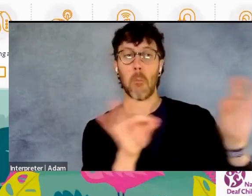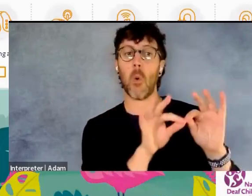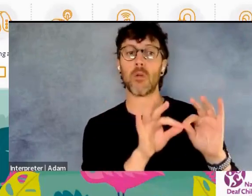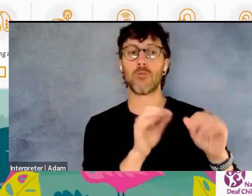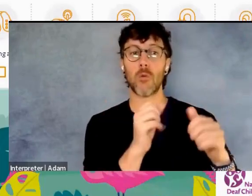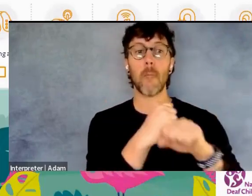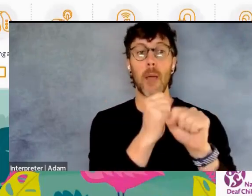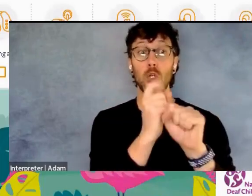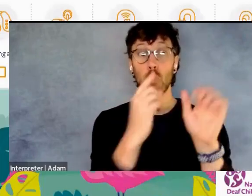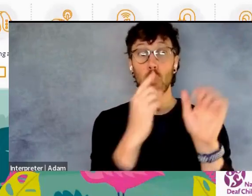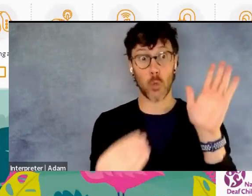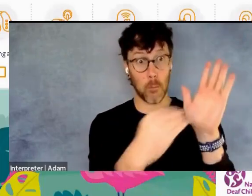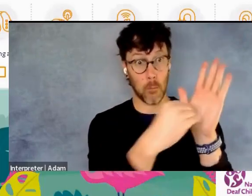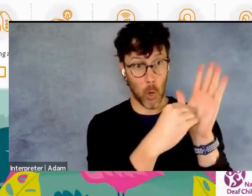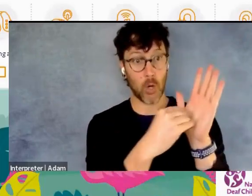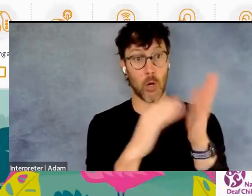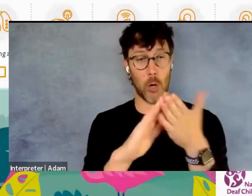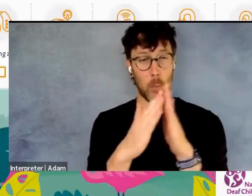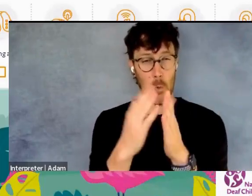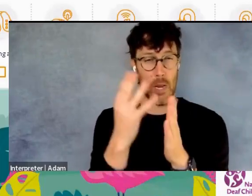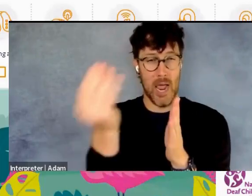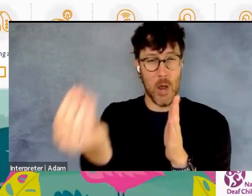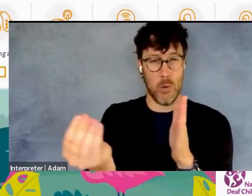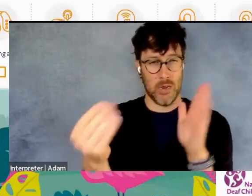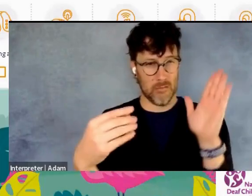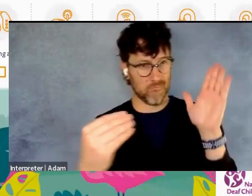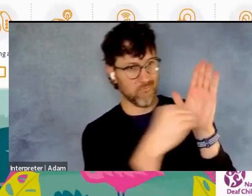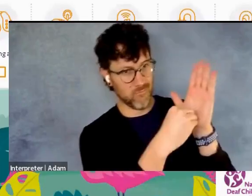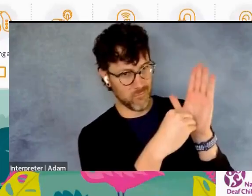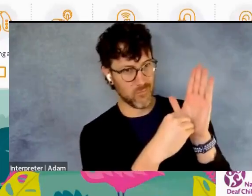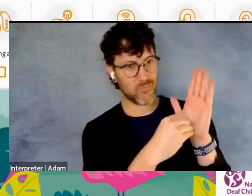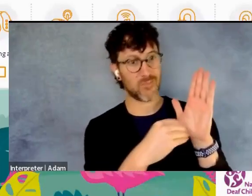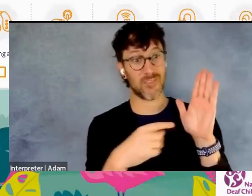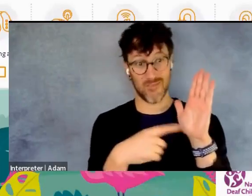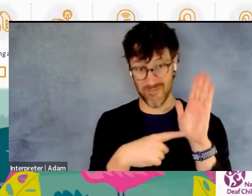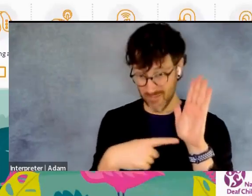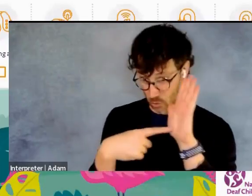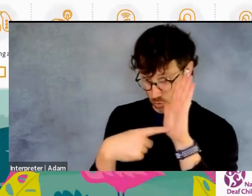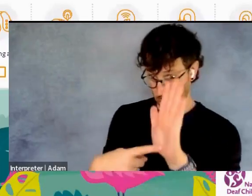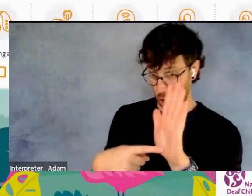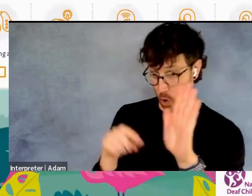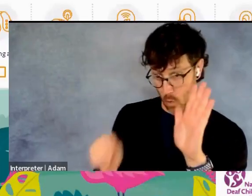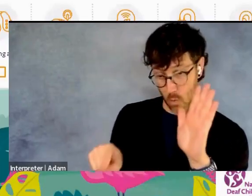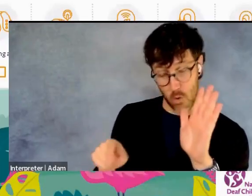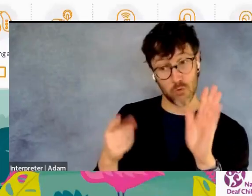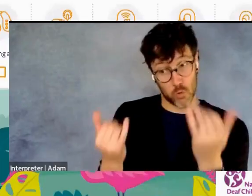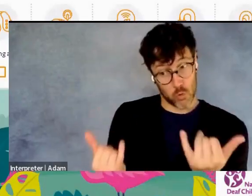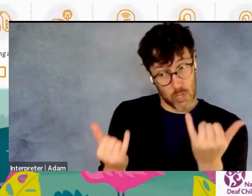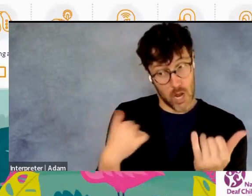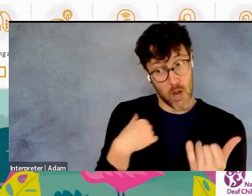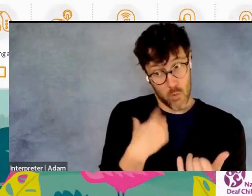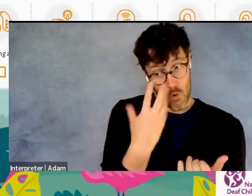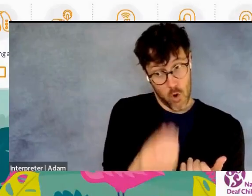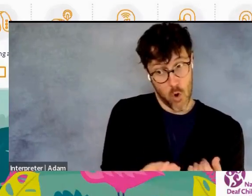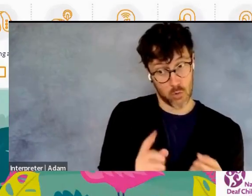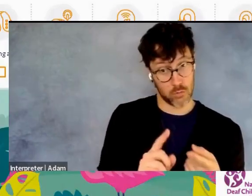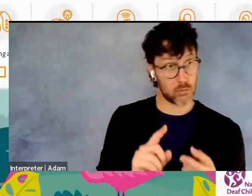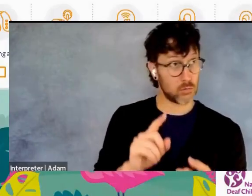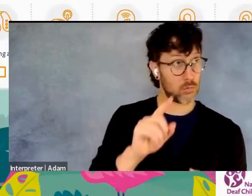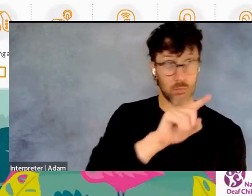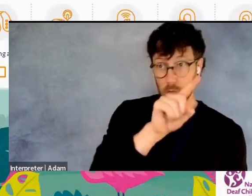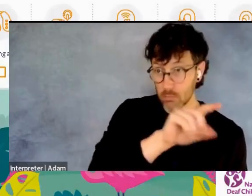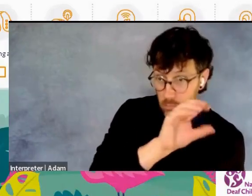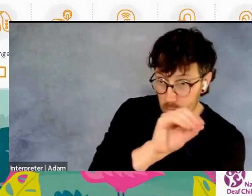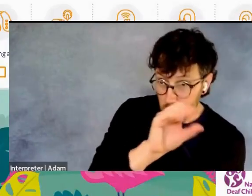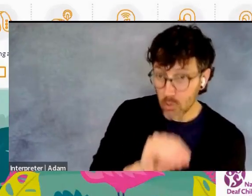community outings on that calendar system. So designating and showing your child that, hey, today we're going to go to the zoo, or today we're going to go